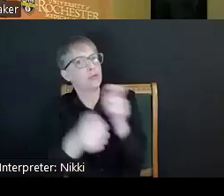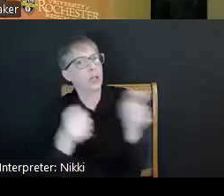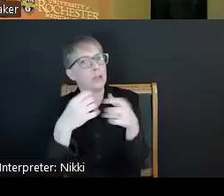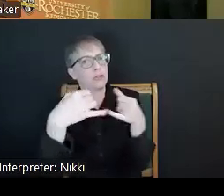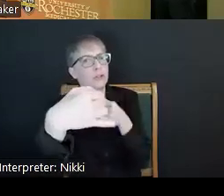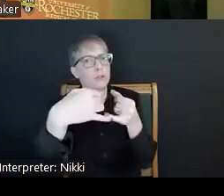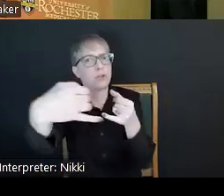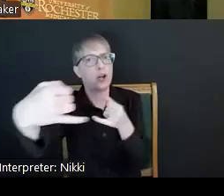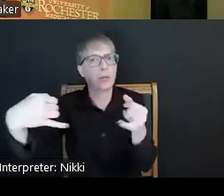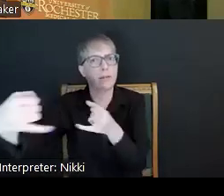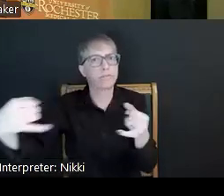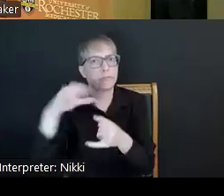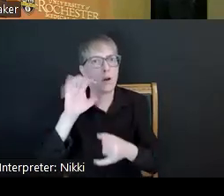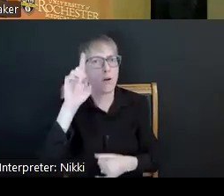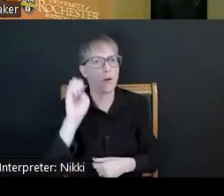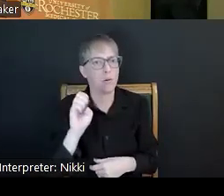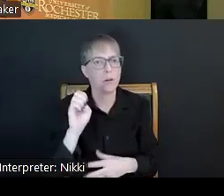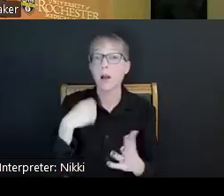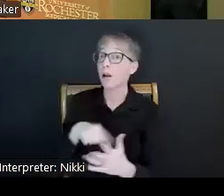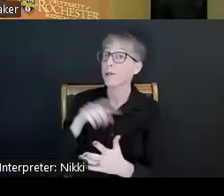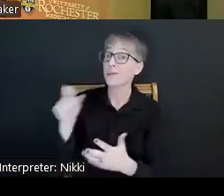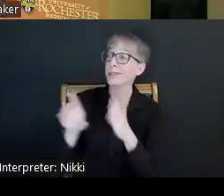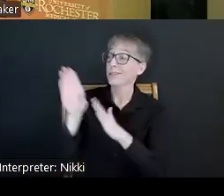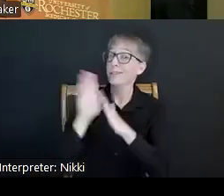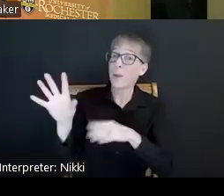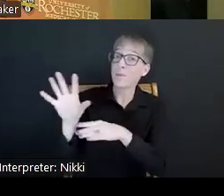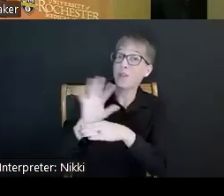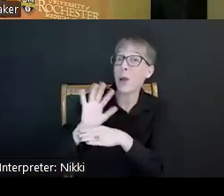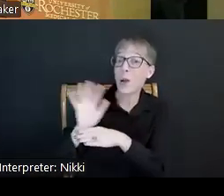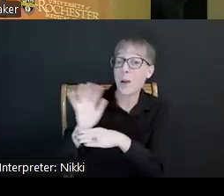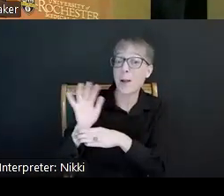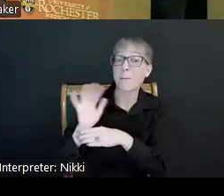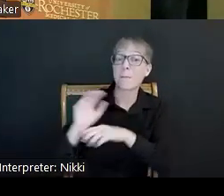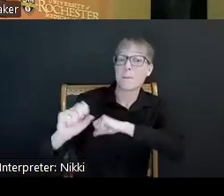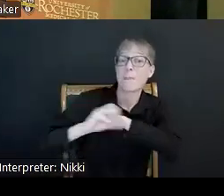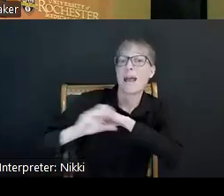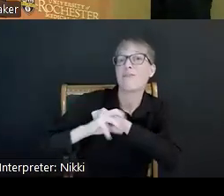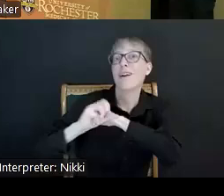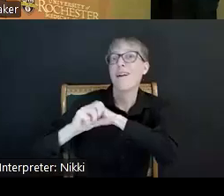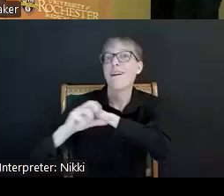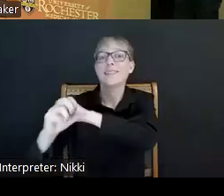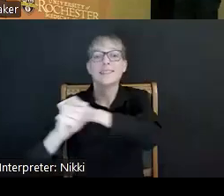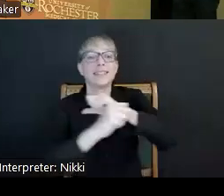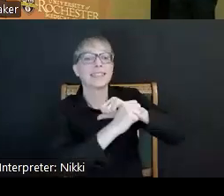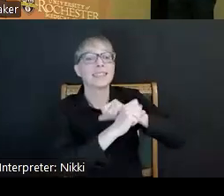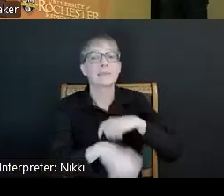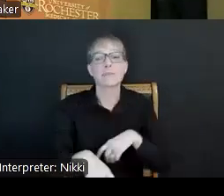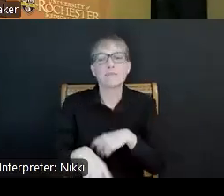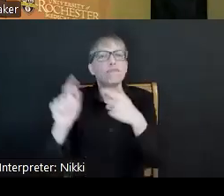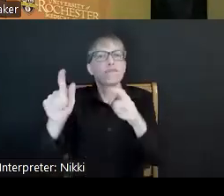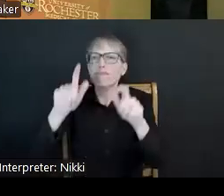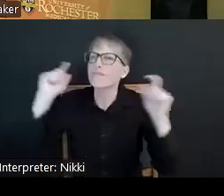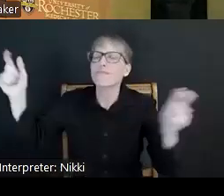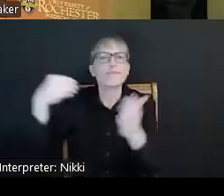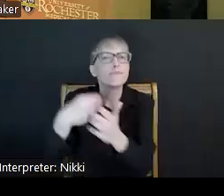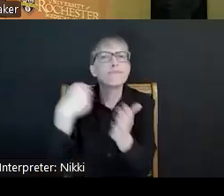Let's do a high budget film. Let's put it on every channel in Rochester, a giant advertising campaign. Let's put a huge budget into it, all